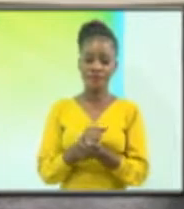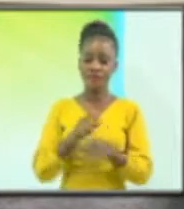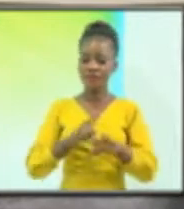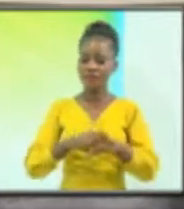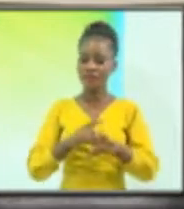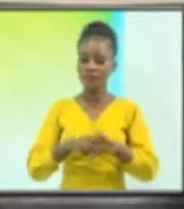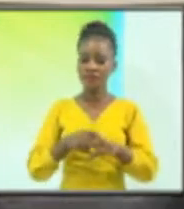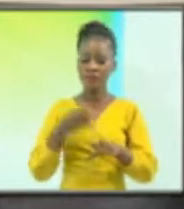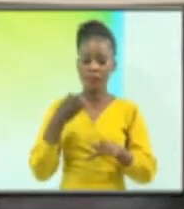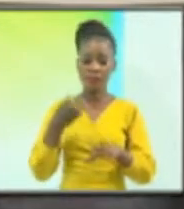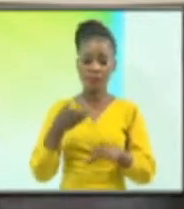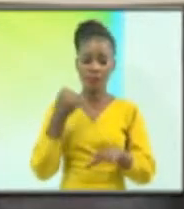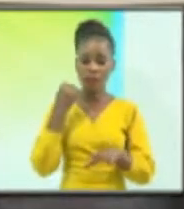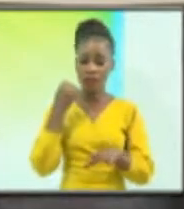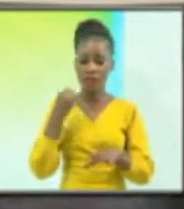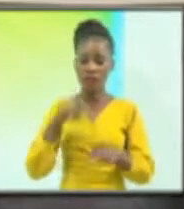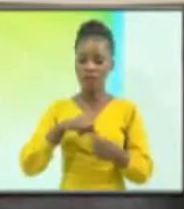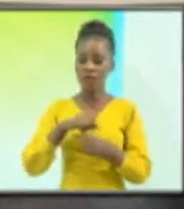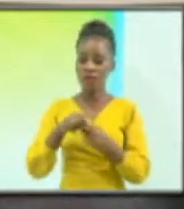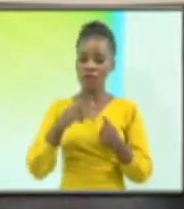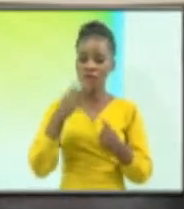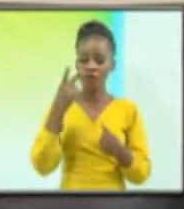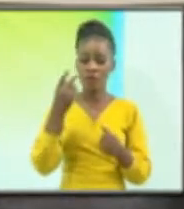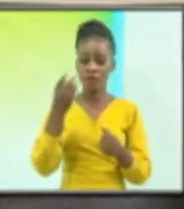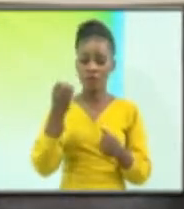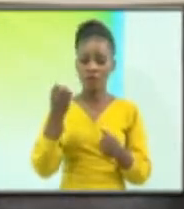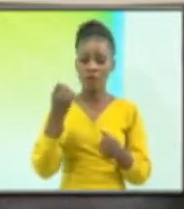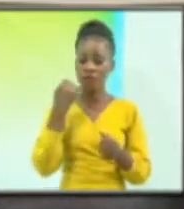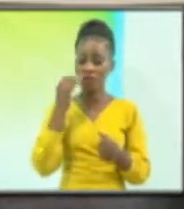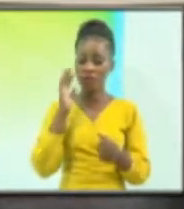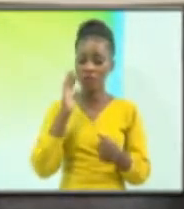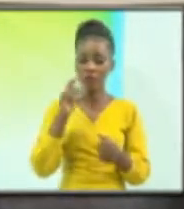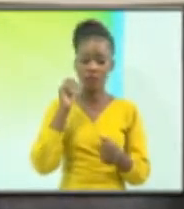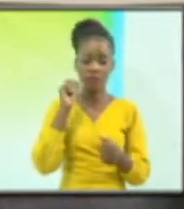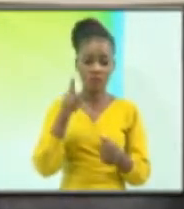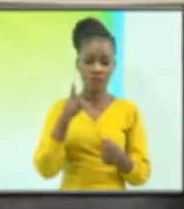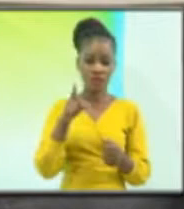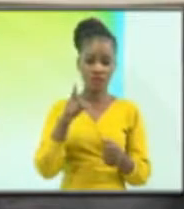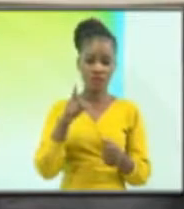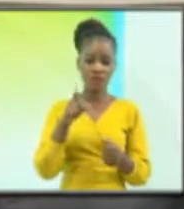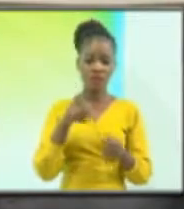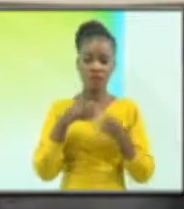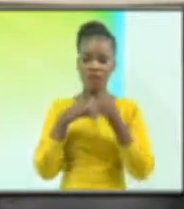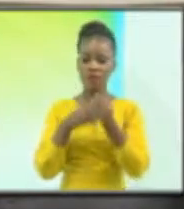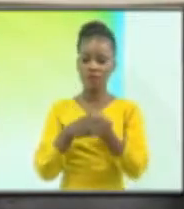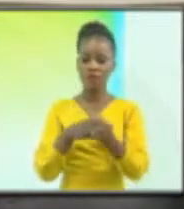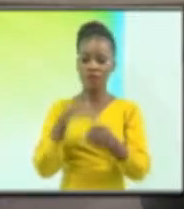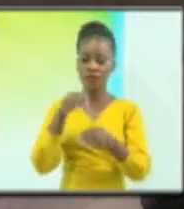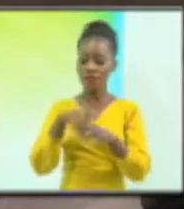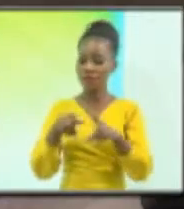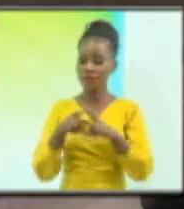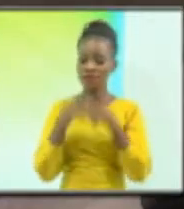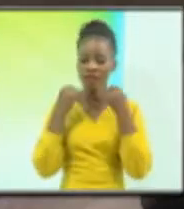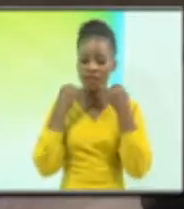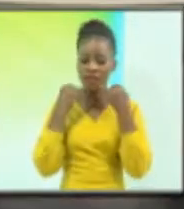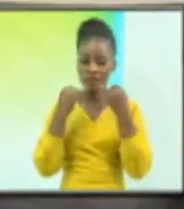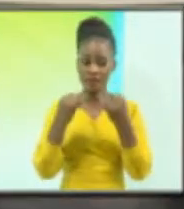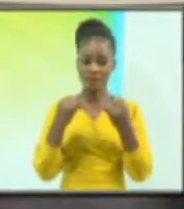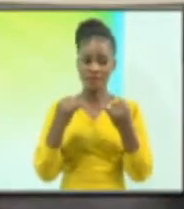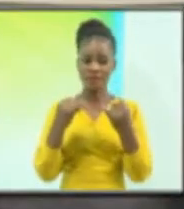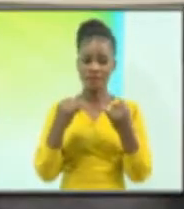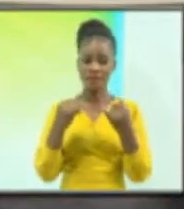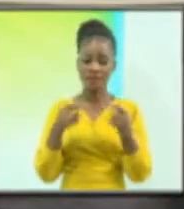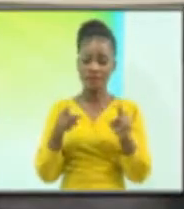passport costs about 400,000 shillings. Okay. It's a little higher than this one because we have a belief